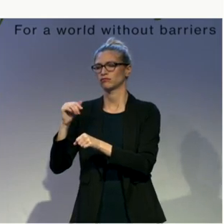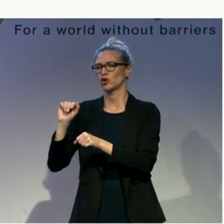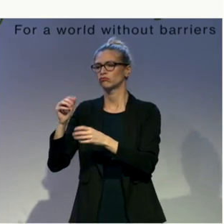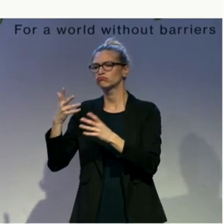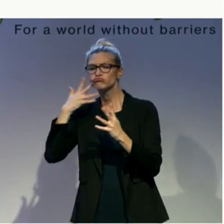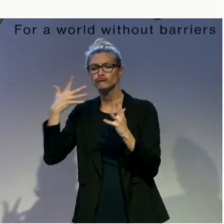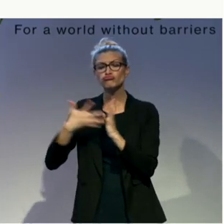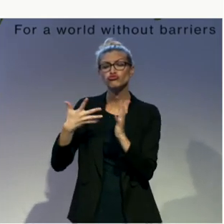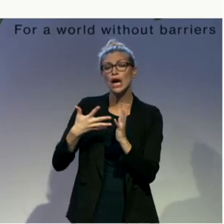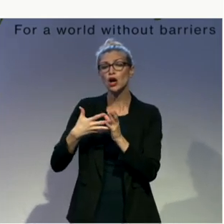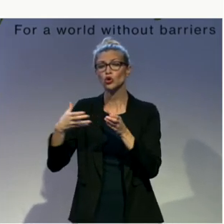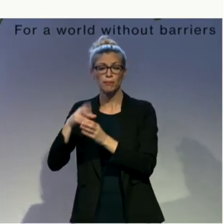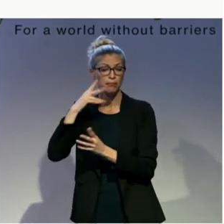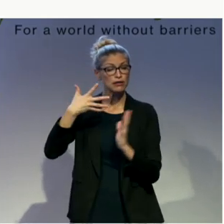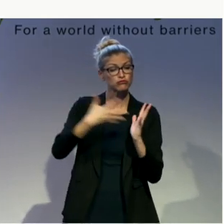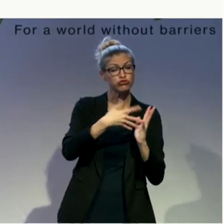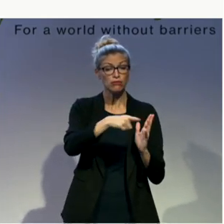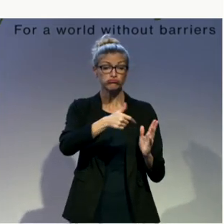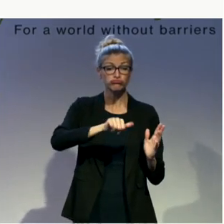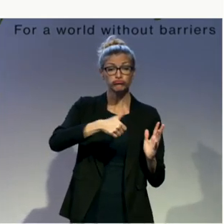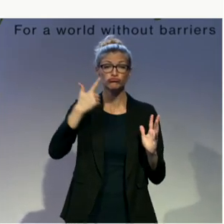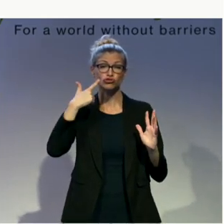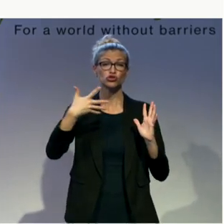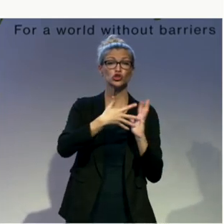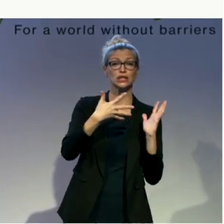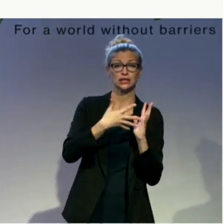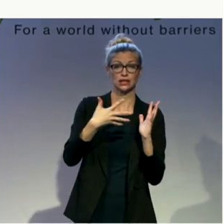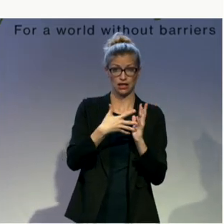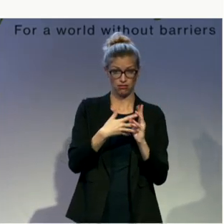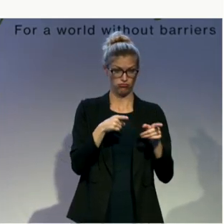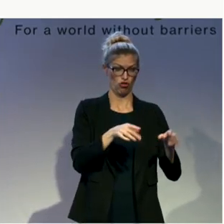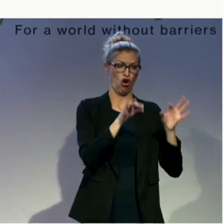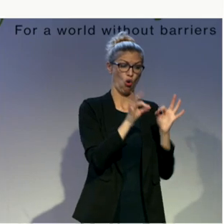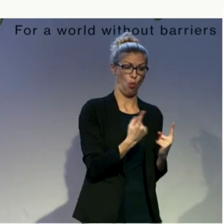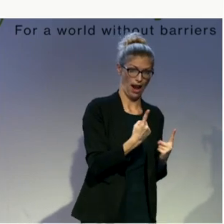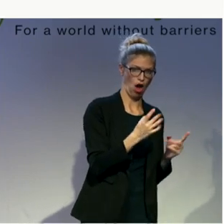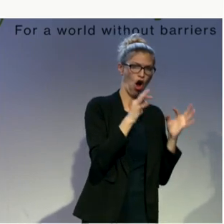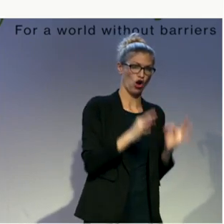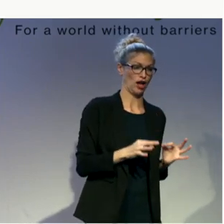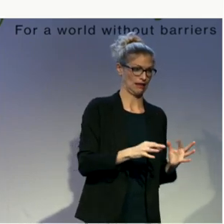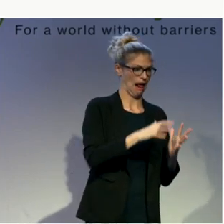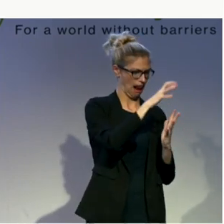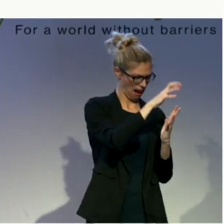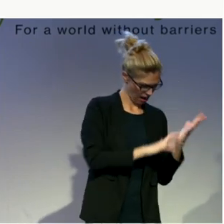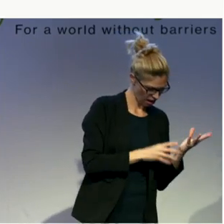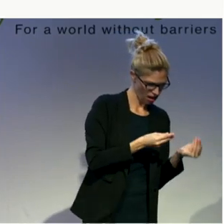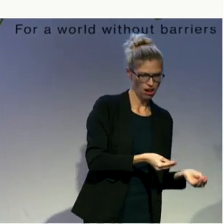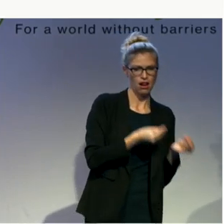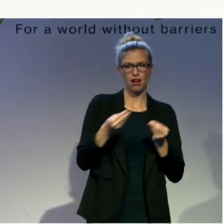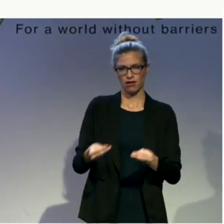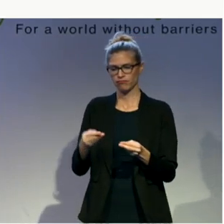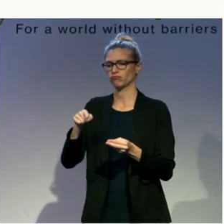which we simplify or translate from original in easy to read version is